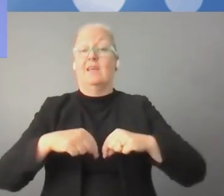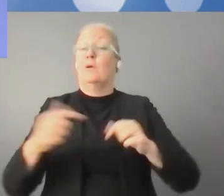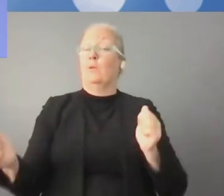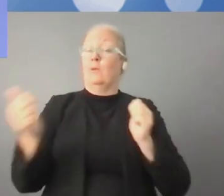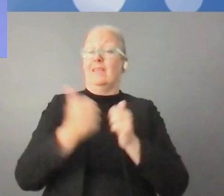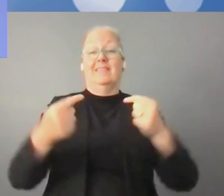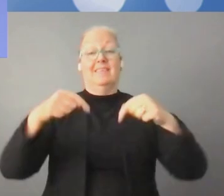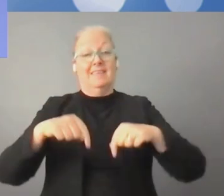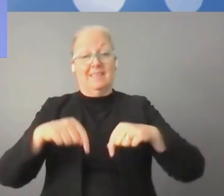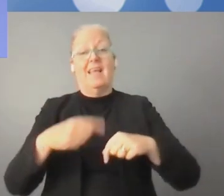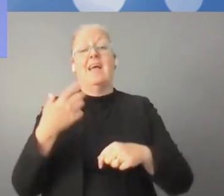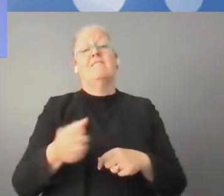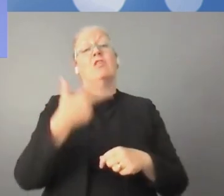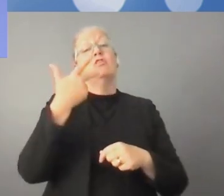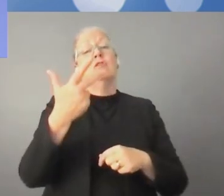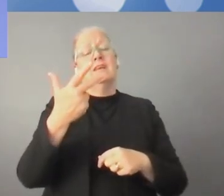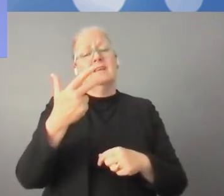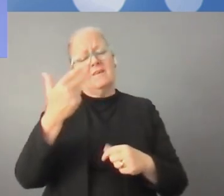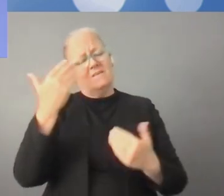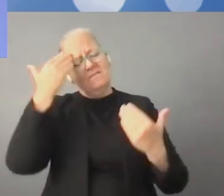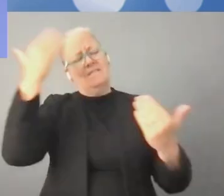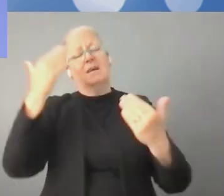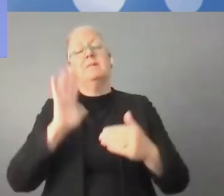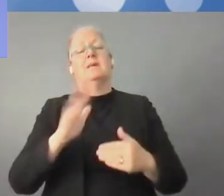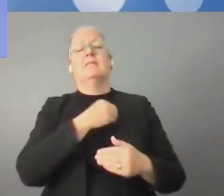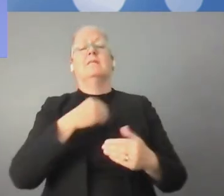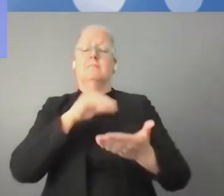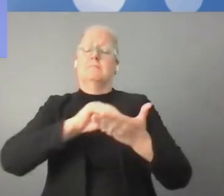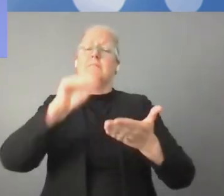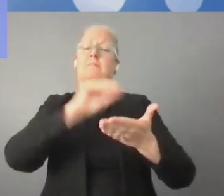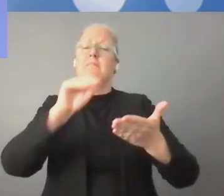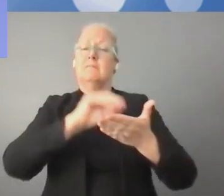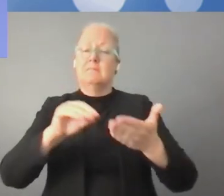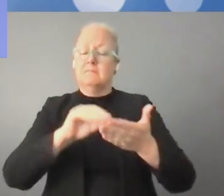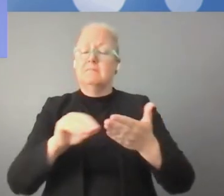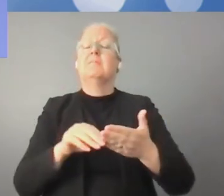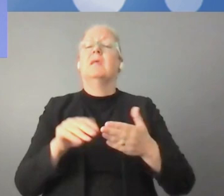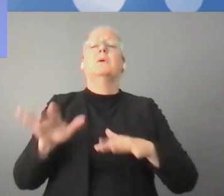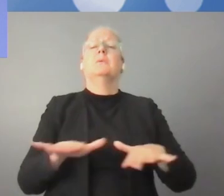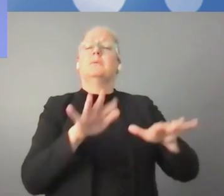three pieces by famous Polish composers. Wojciech Kilar, theme of the film Trędowata precz z